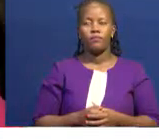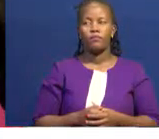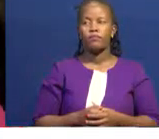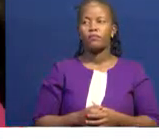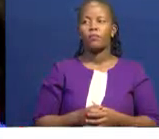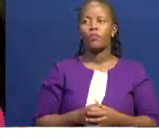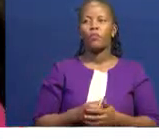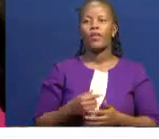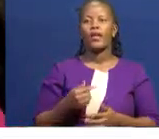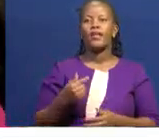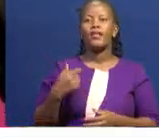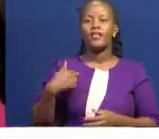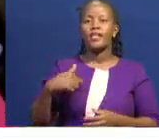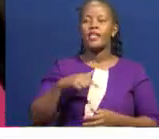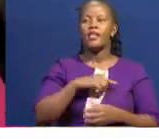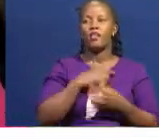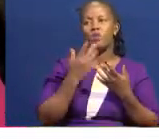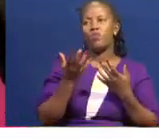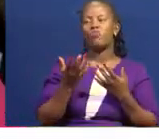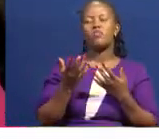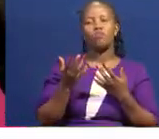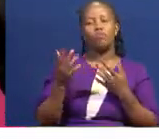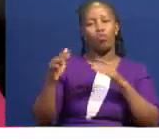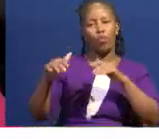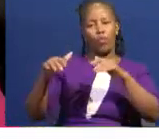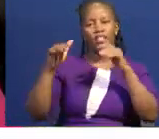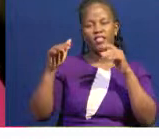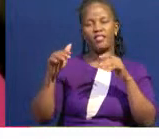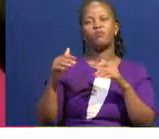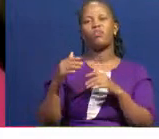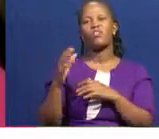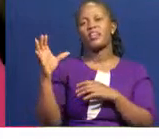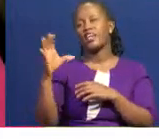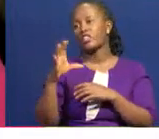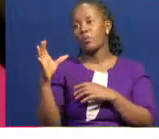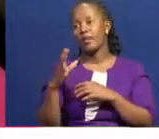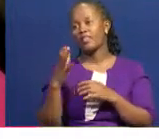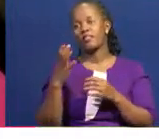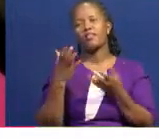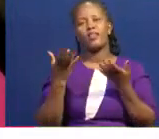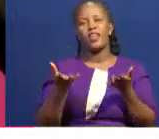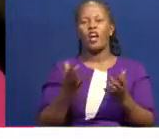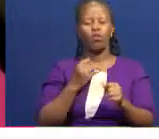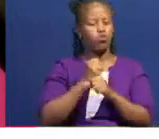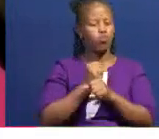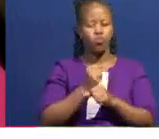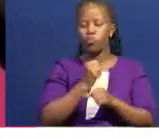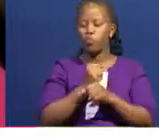We can be out here waiting for customers, maybe up to